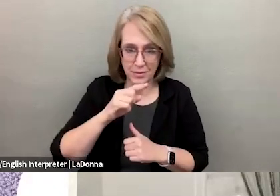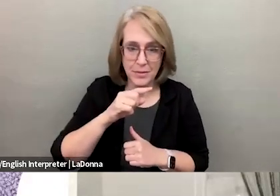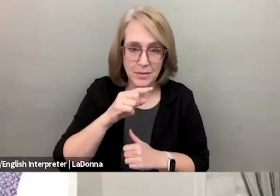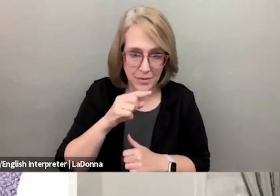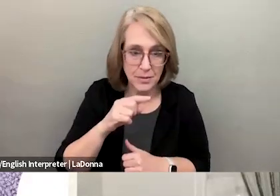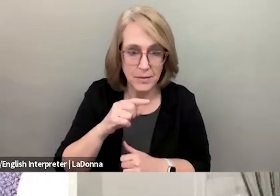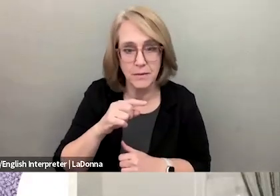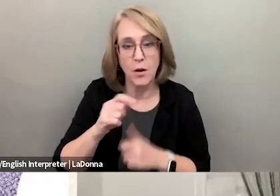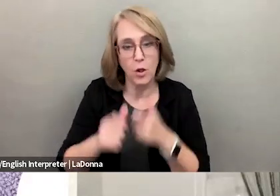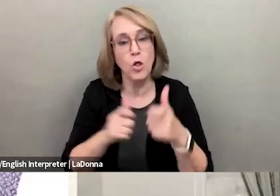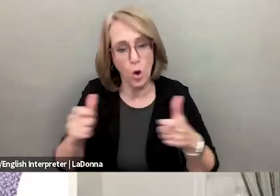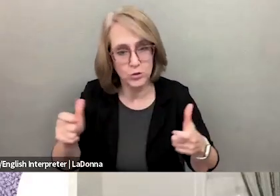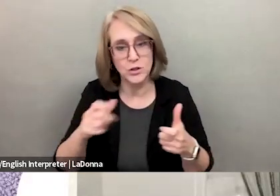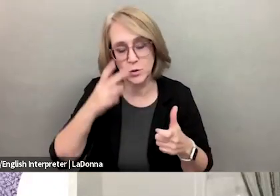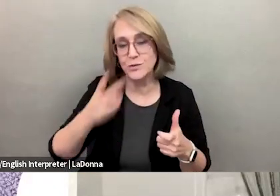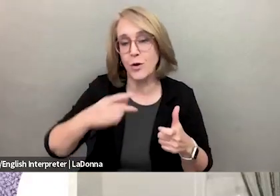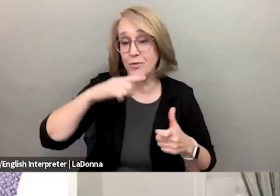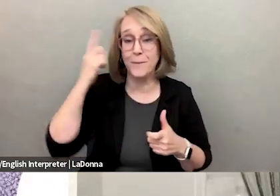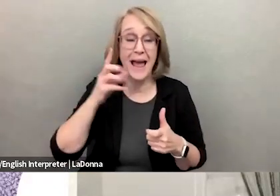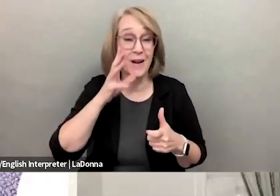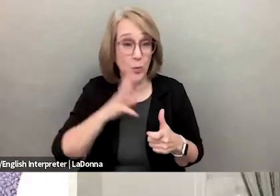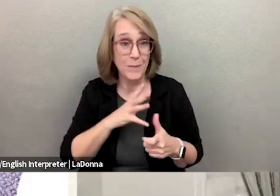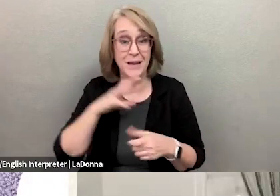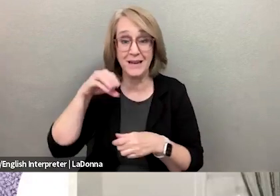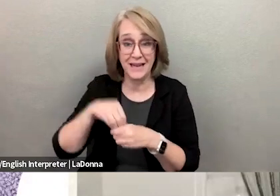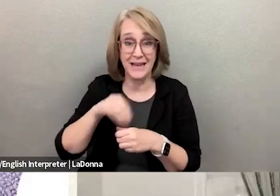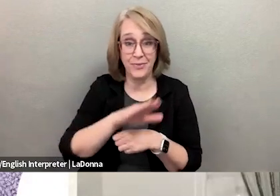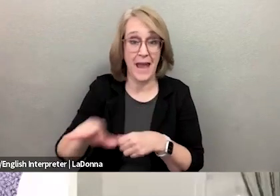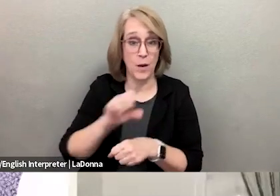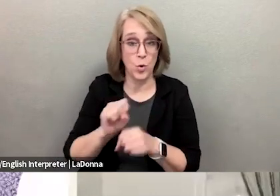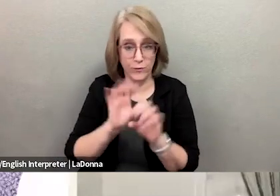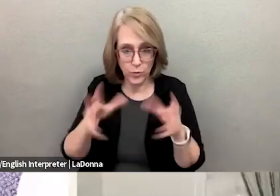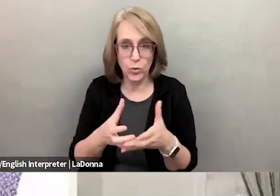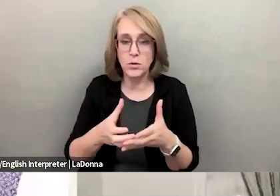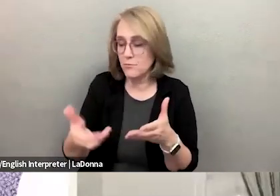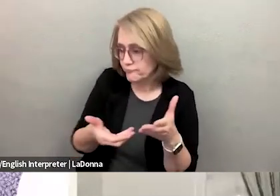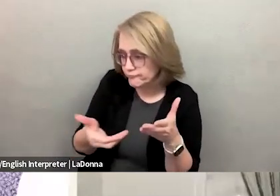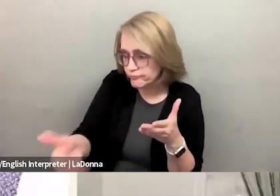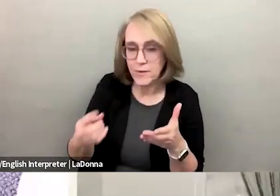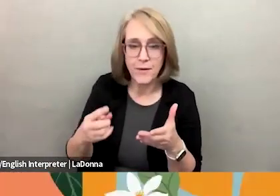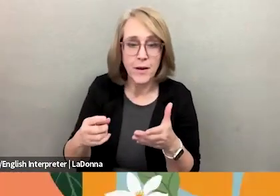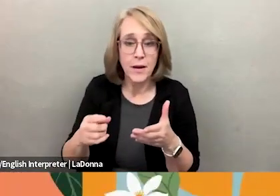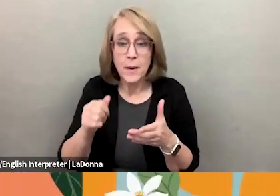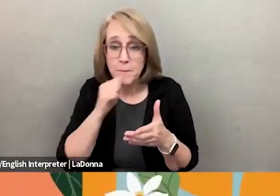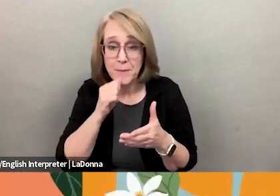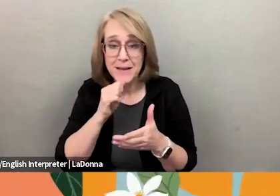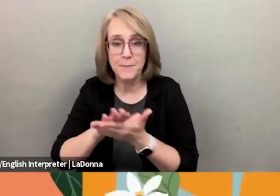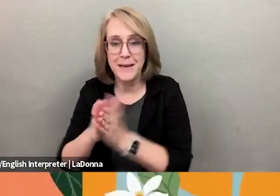paying them through public systems to provide this care within private homes. You can go to the next